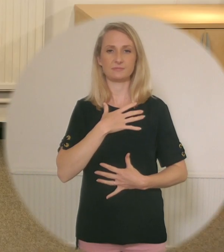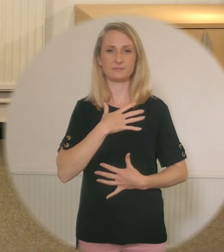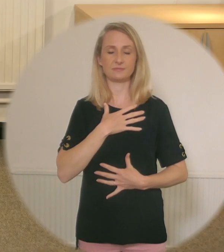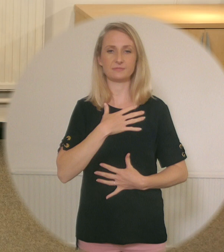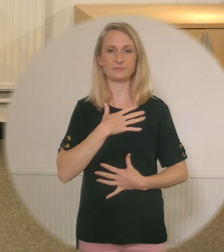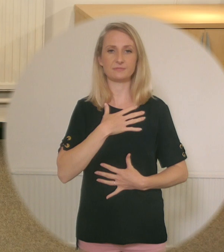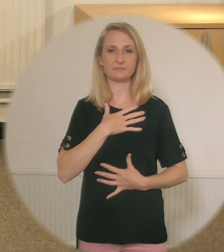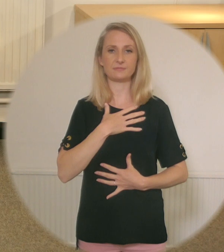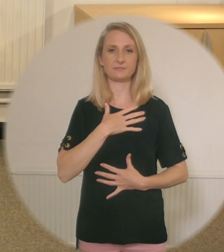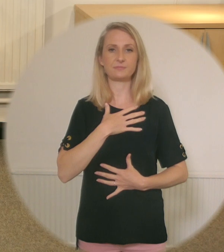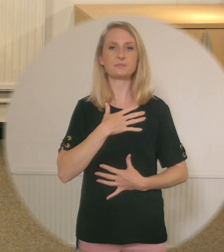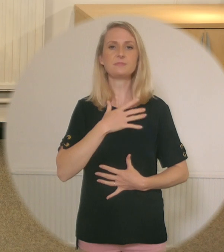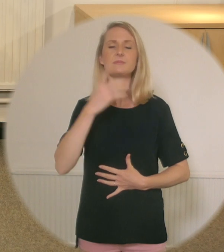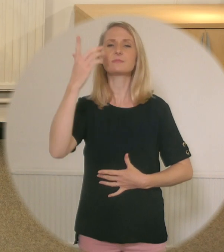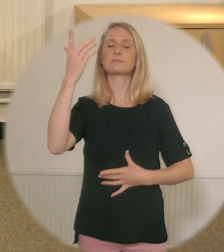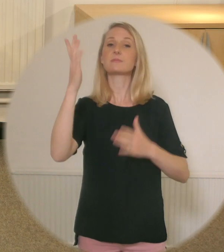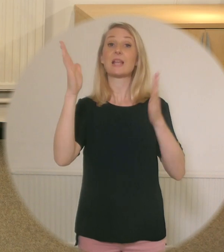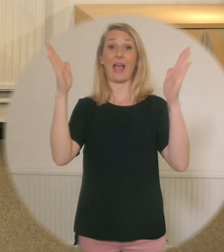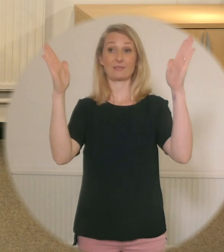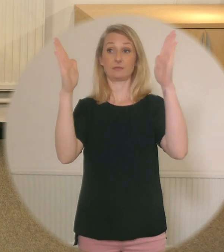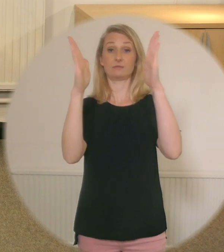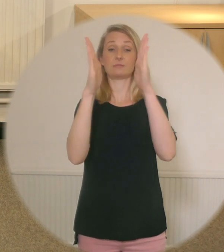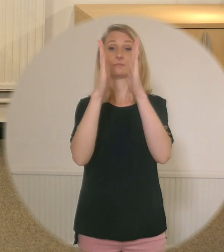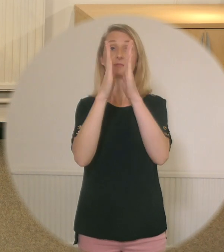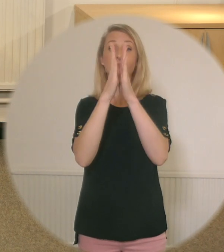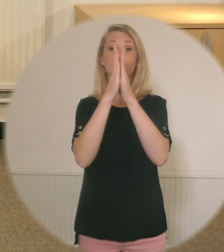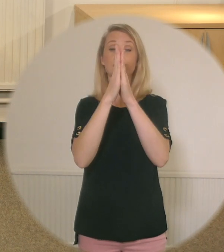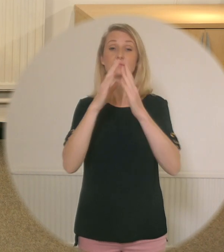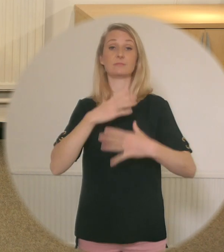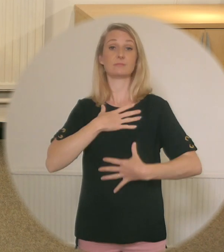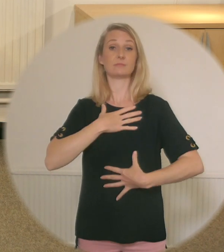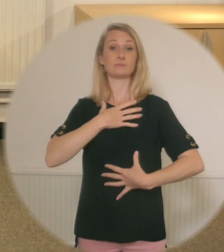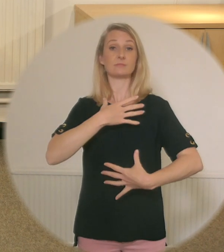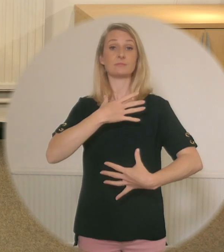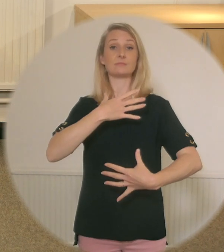And now let's bring the palms of the hands together. Inhale.